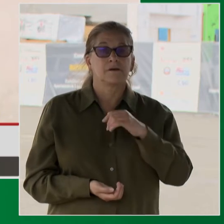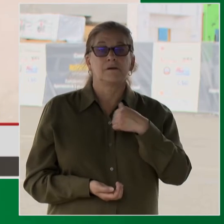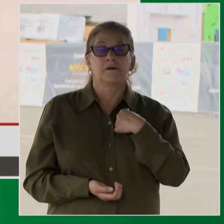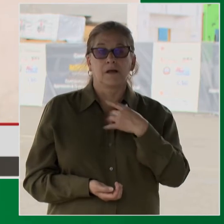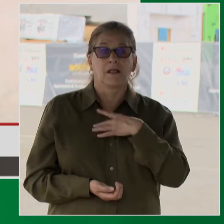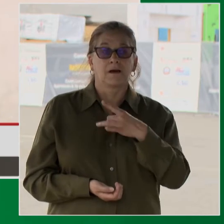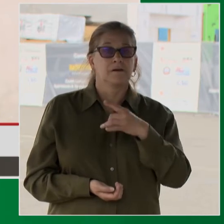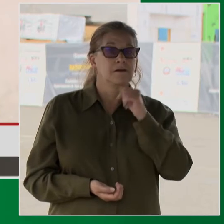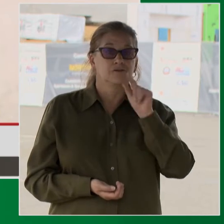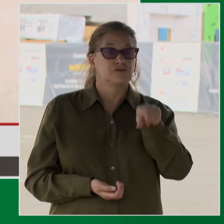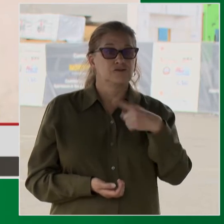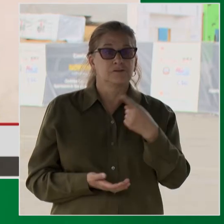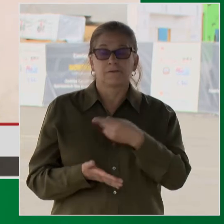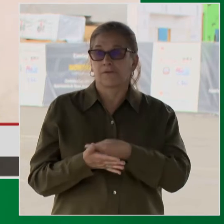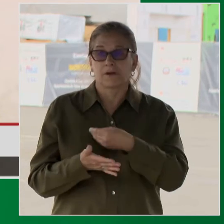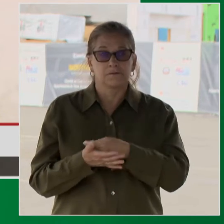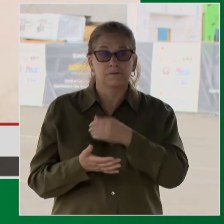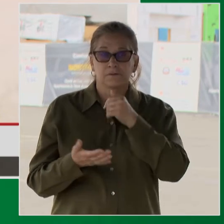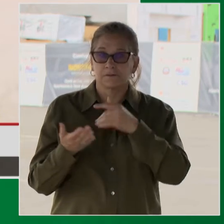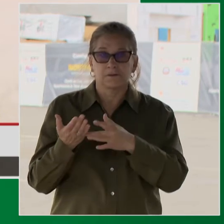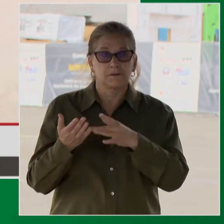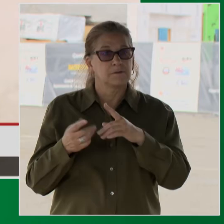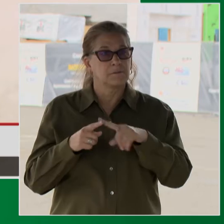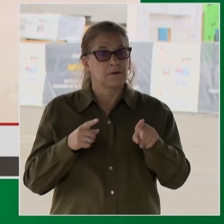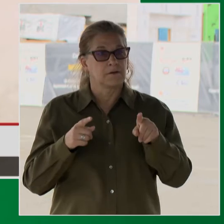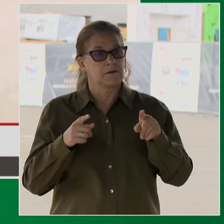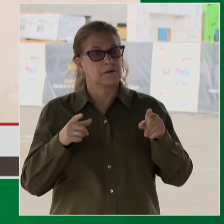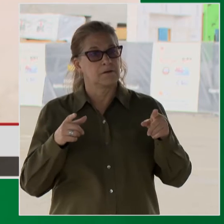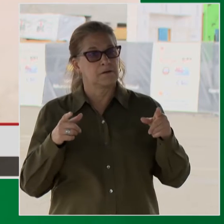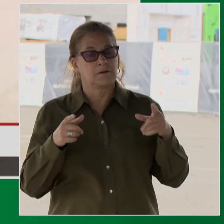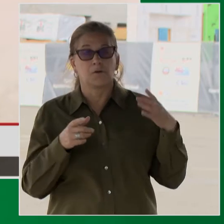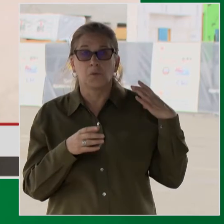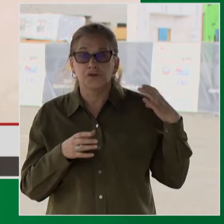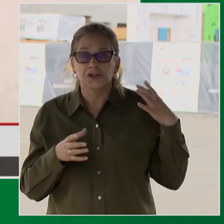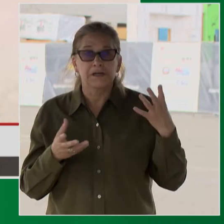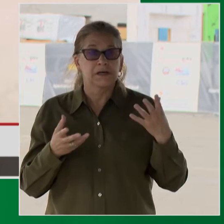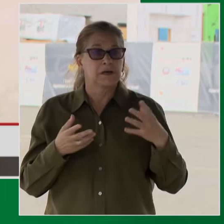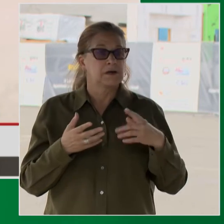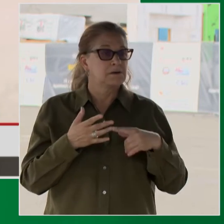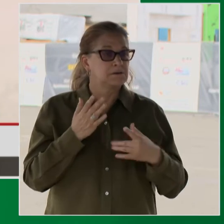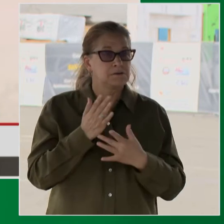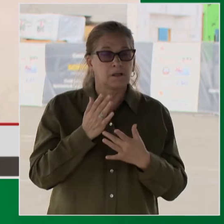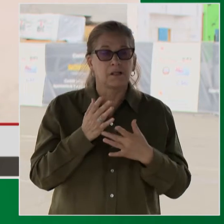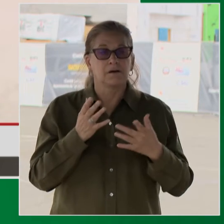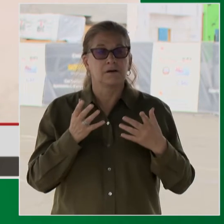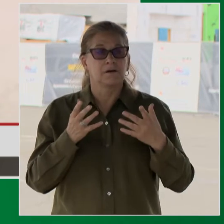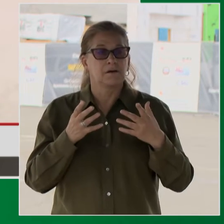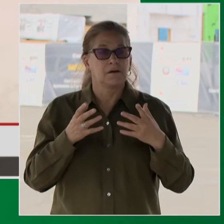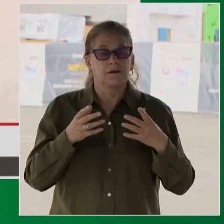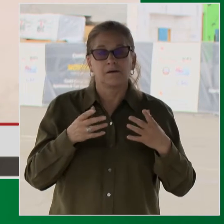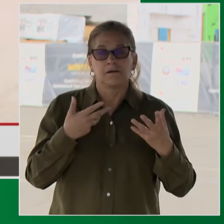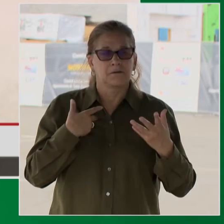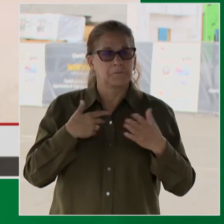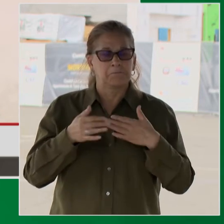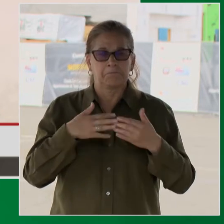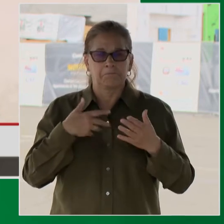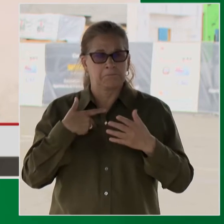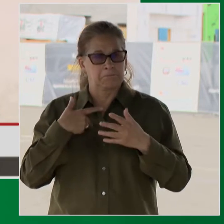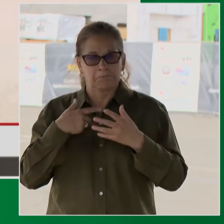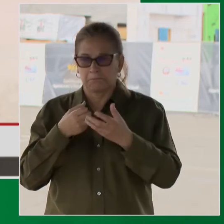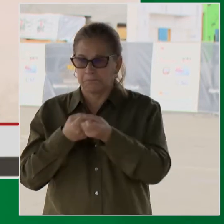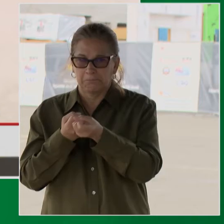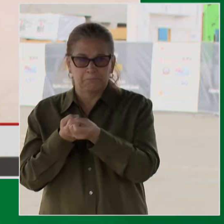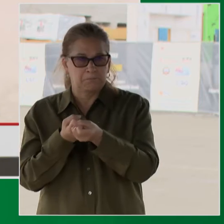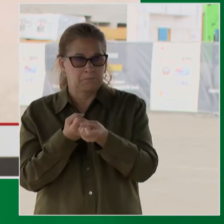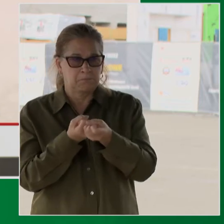be all kinds of other technical assistance for those businesses, and being able to monitor that and track the growth. And so I think that's what's